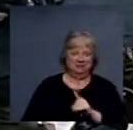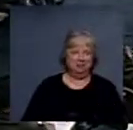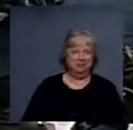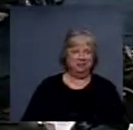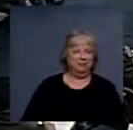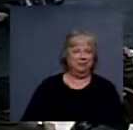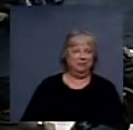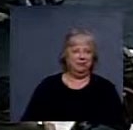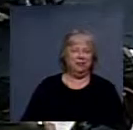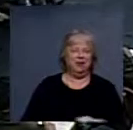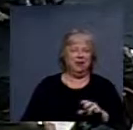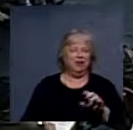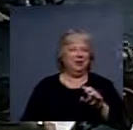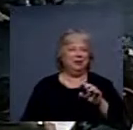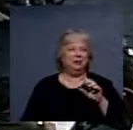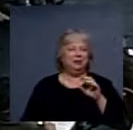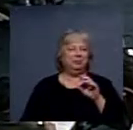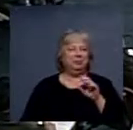I was sick.